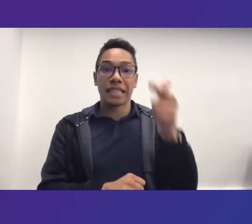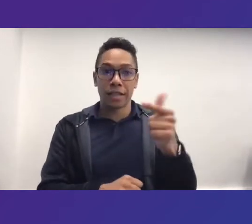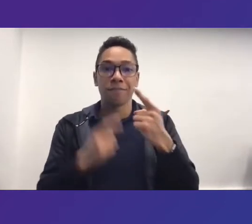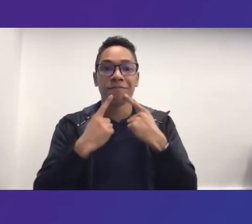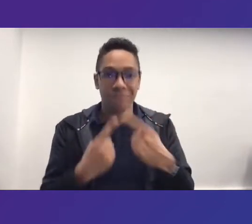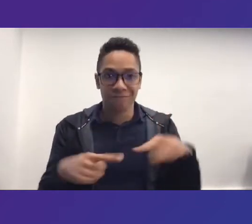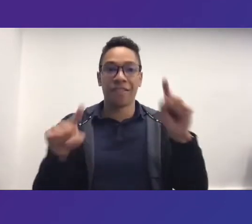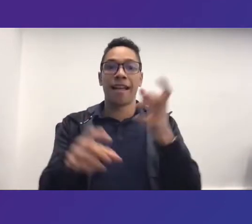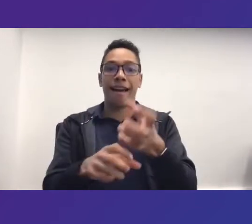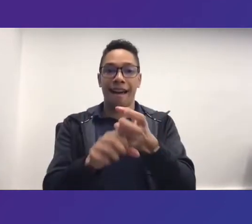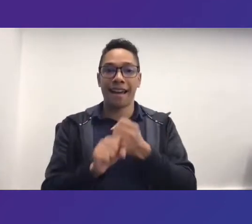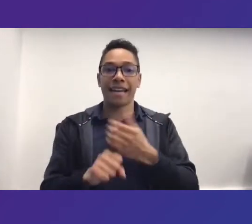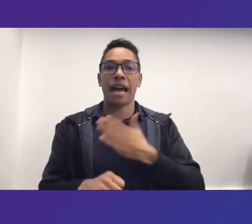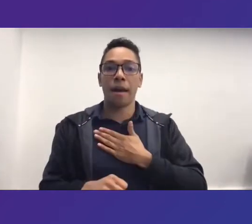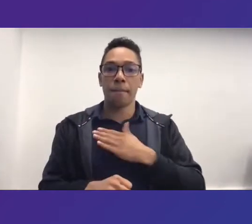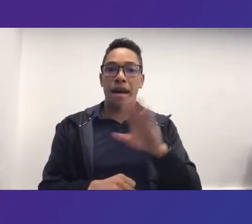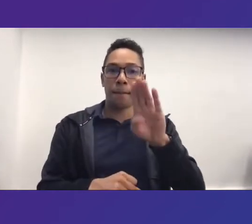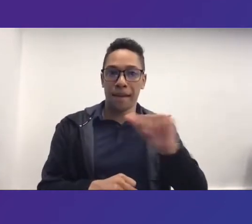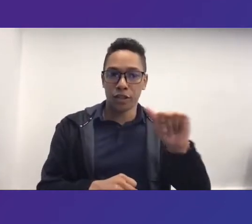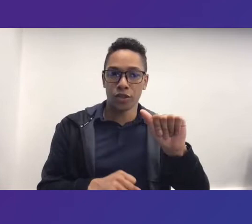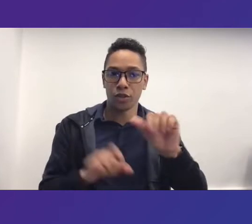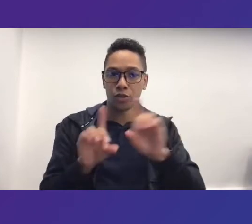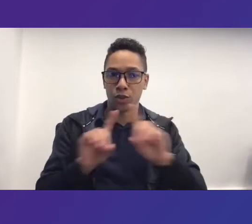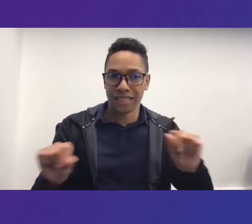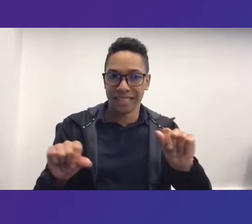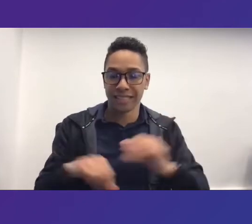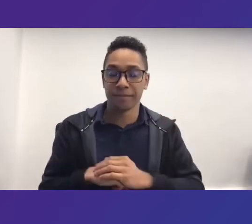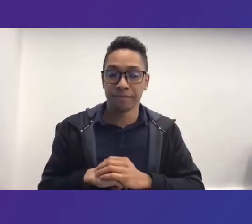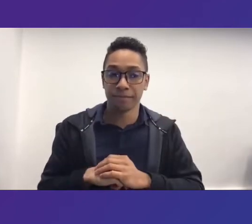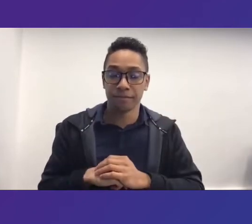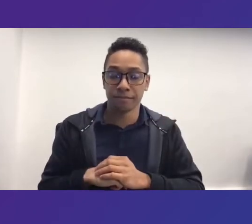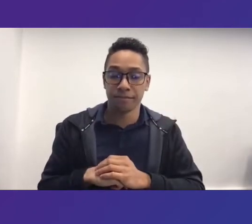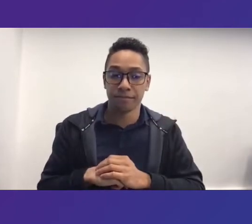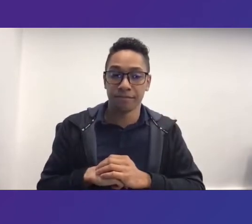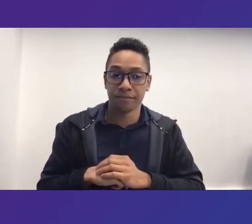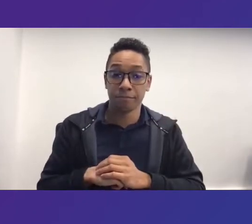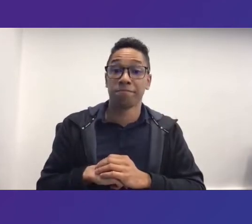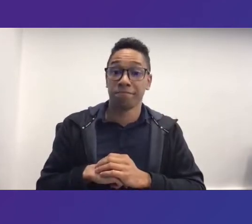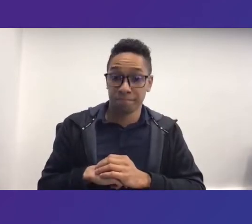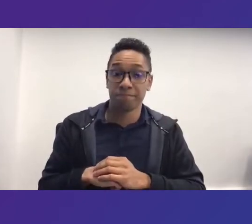degree. It was a very